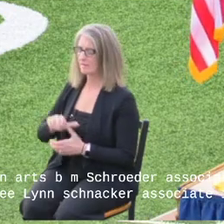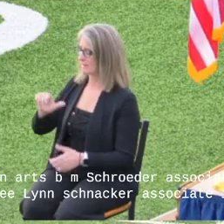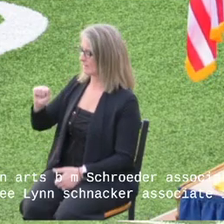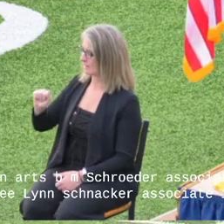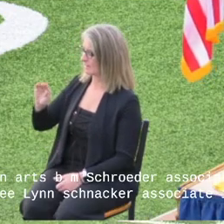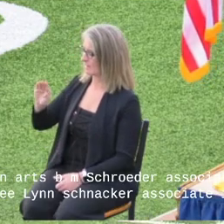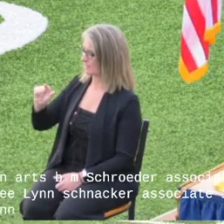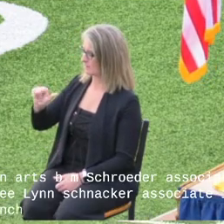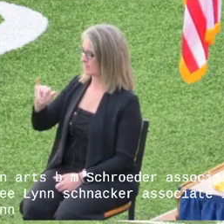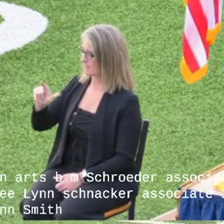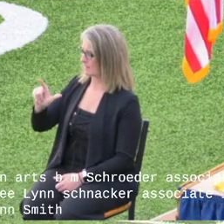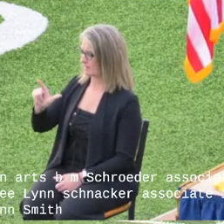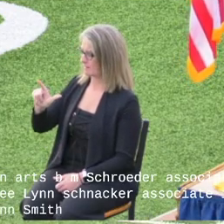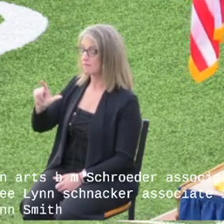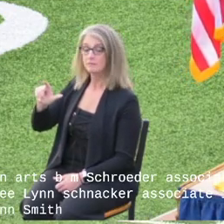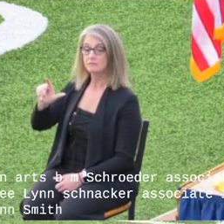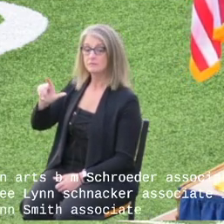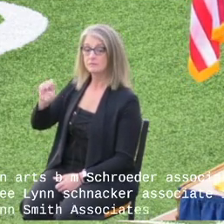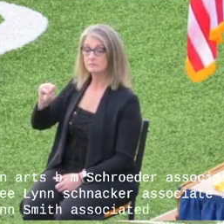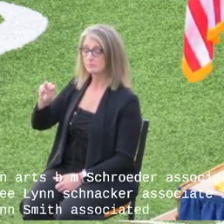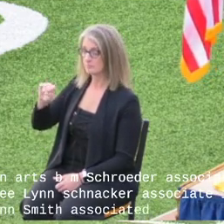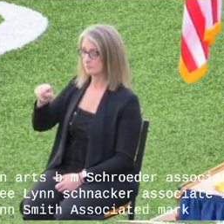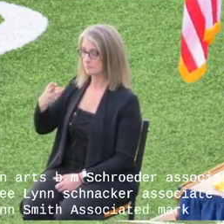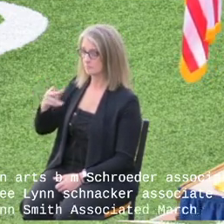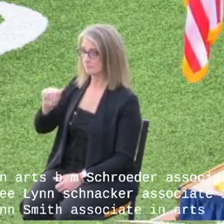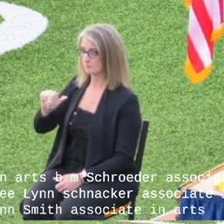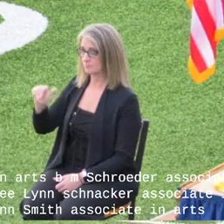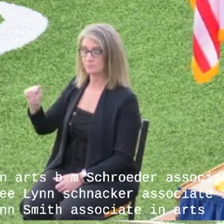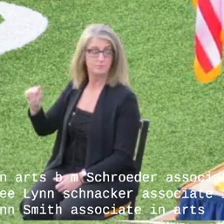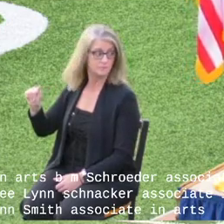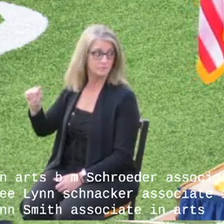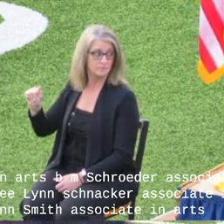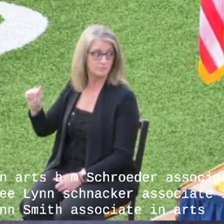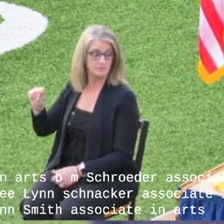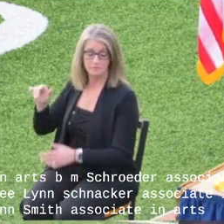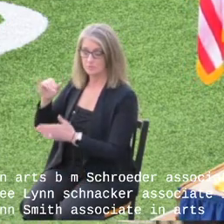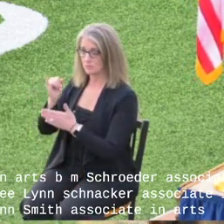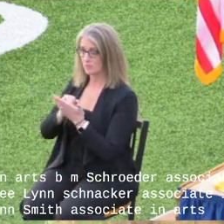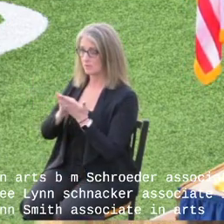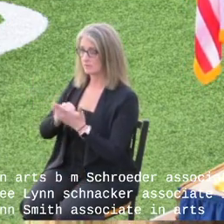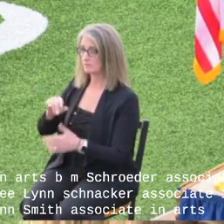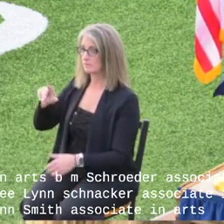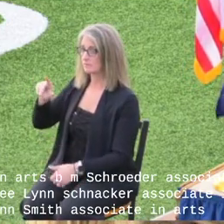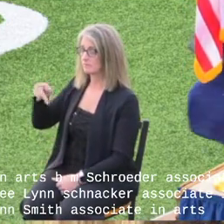Abigail Lynn Smith, Associate in Arts. Phi Theta Kappa.